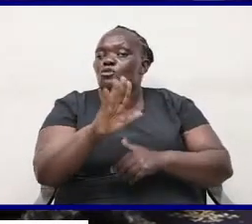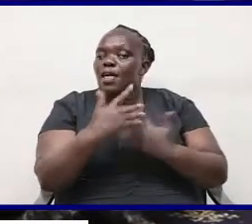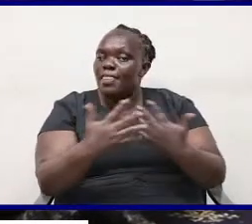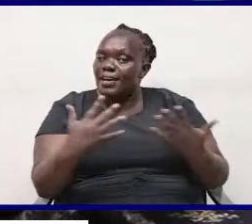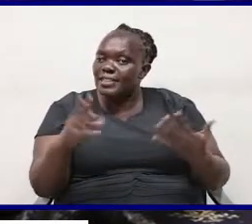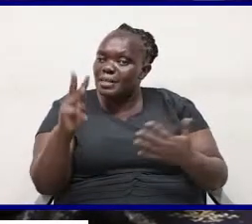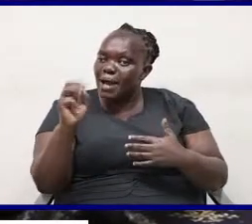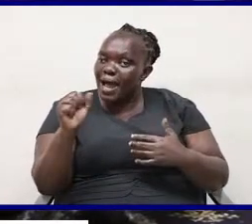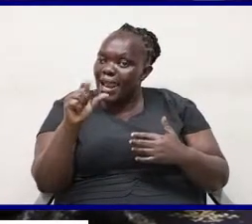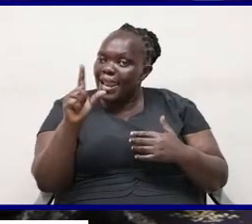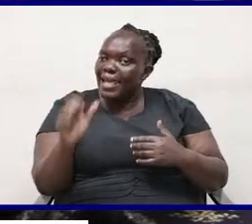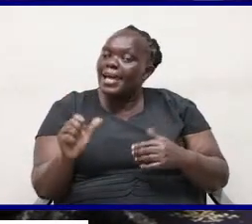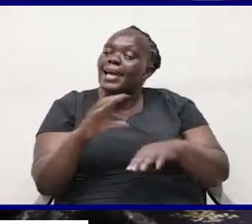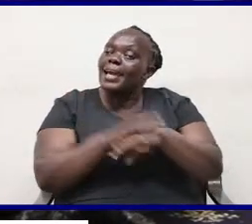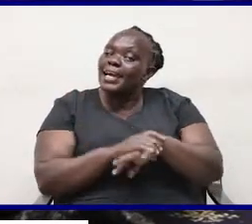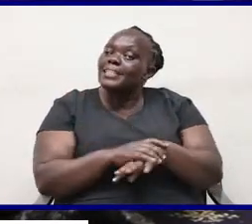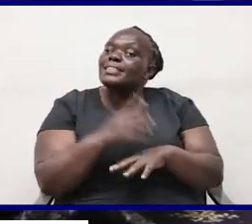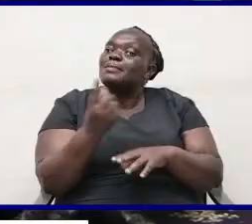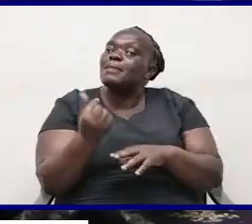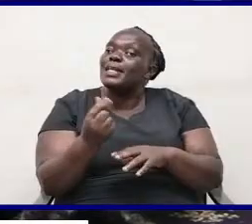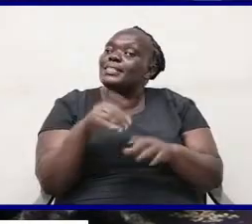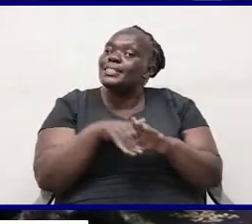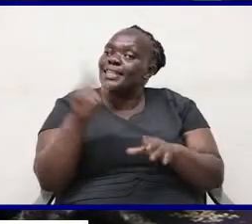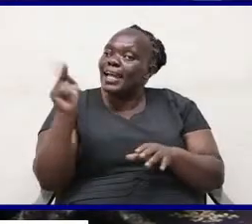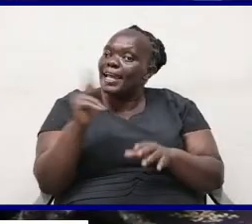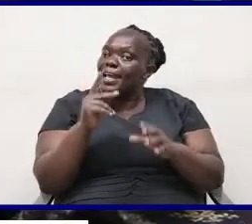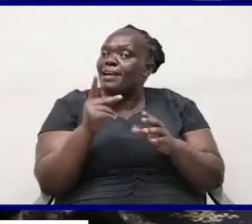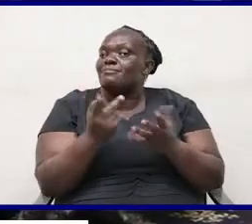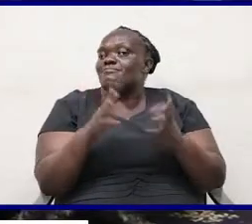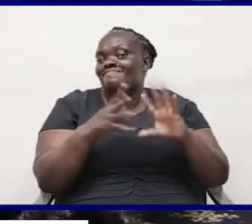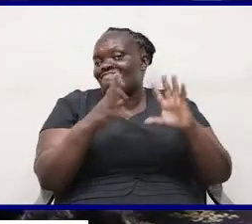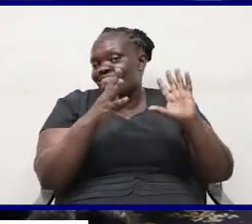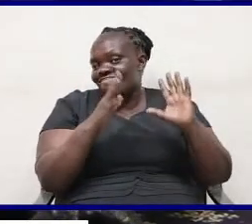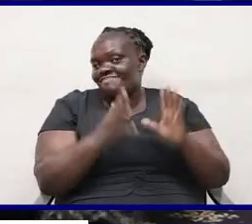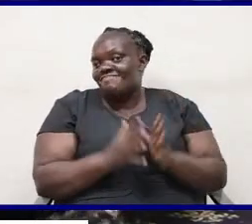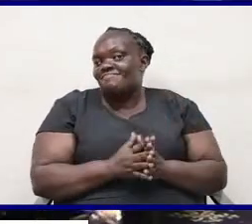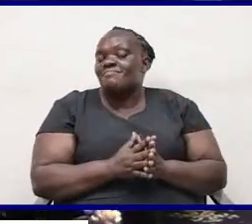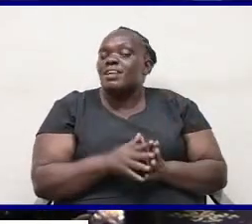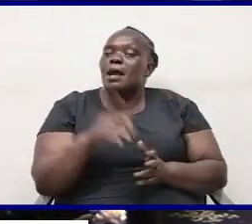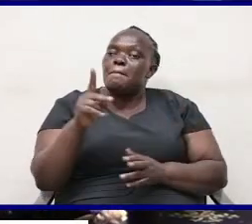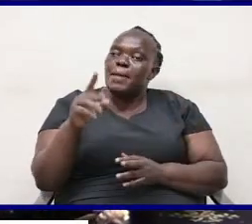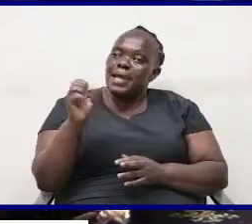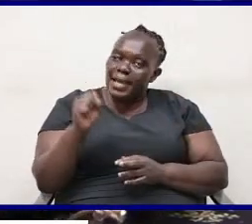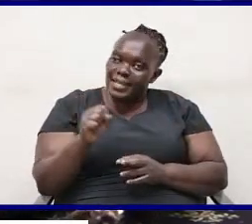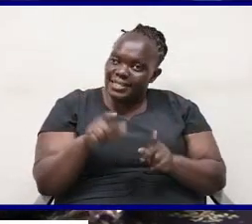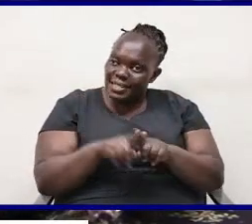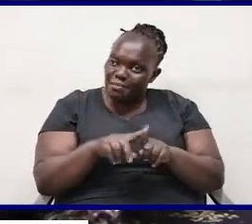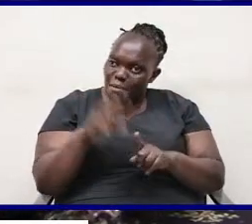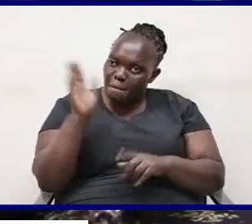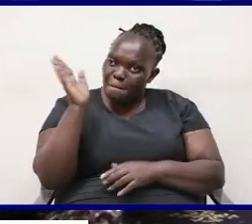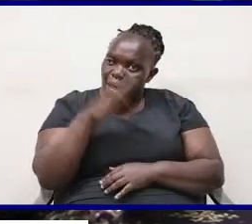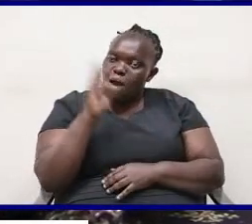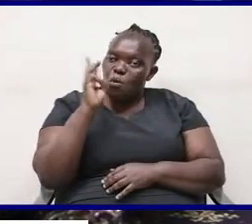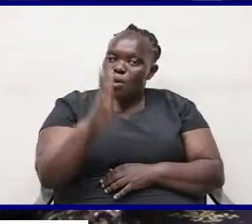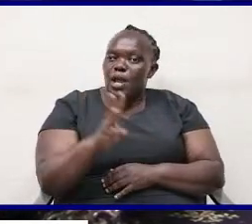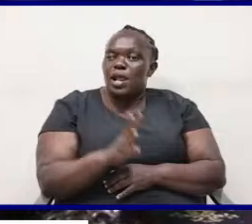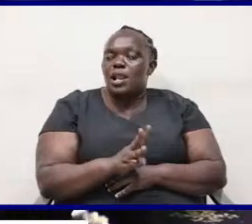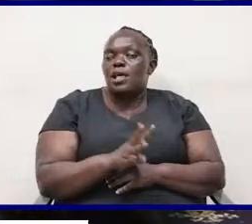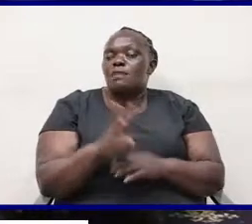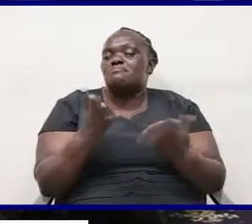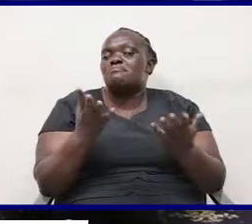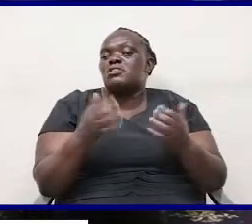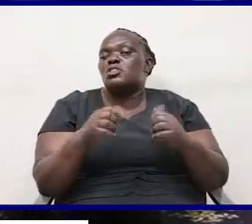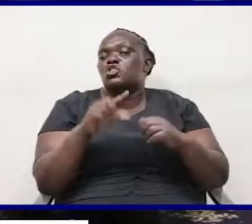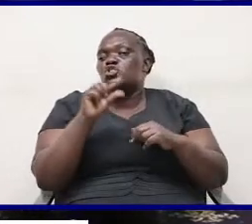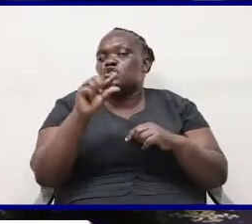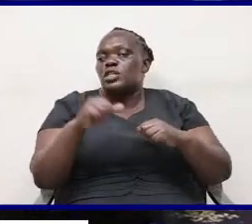your stuff in Mali and get your money in Kenya shillings. Makofi hapo. So yes, hold your thoughts there. We'll come back to that question. Now we are going to